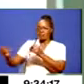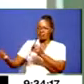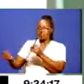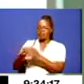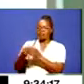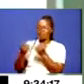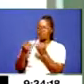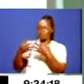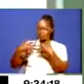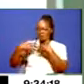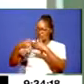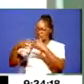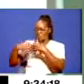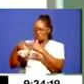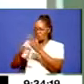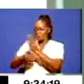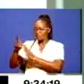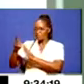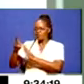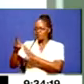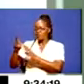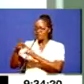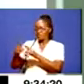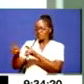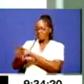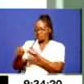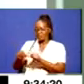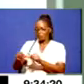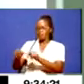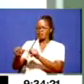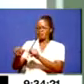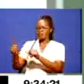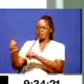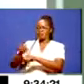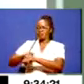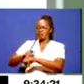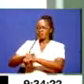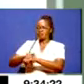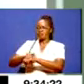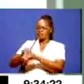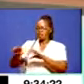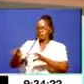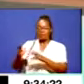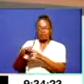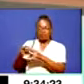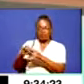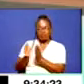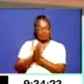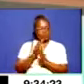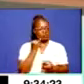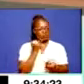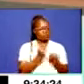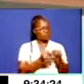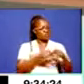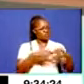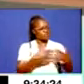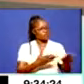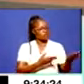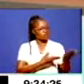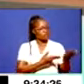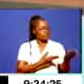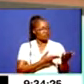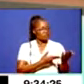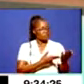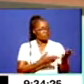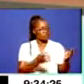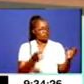ventilators which came up and were developed, and I think they're still going on. One time you'll see one in the market. And finally, how have the technological